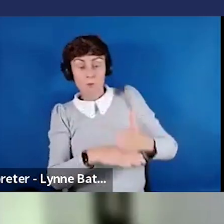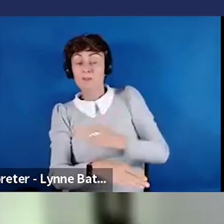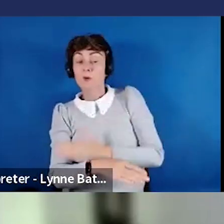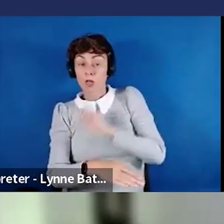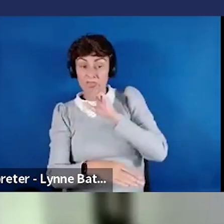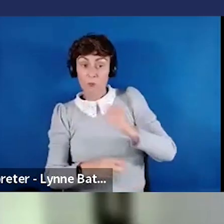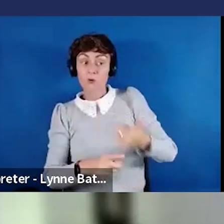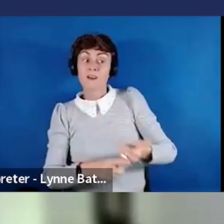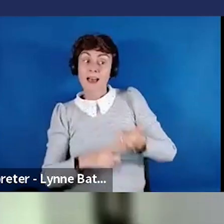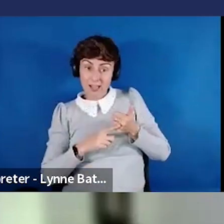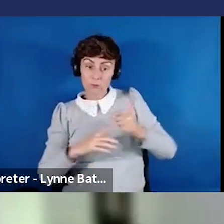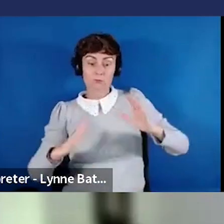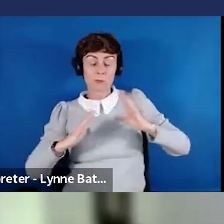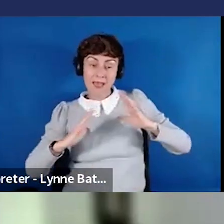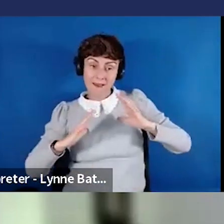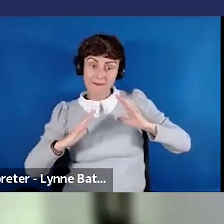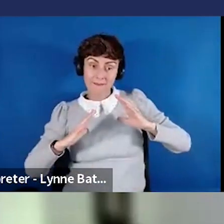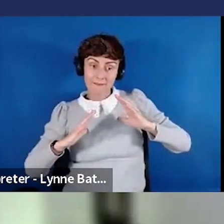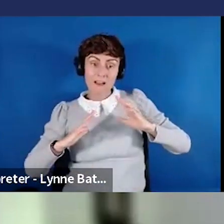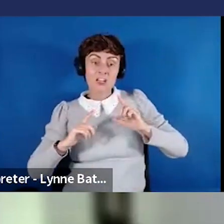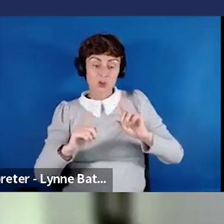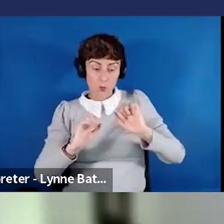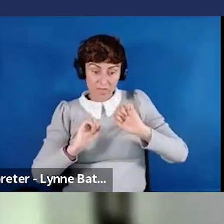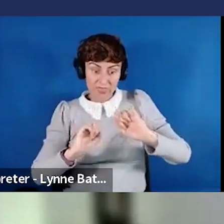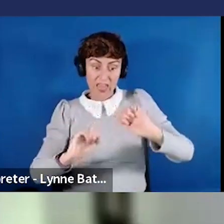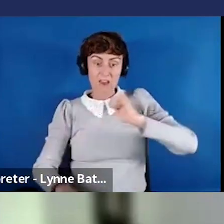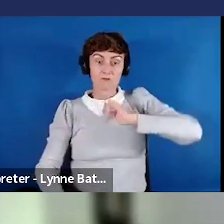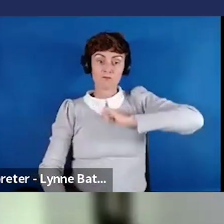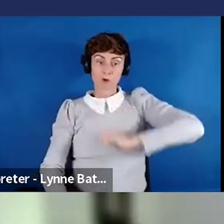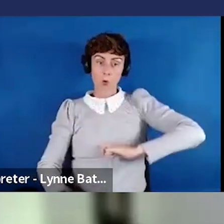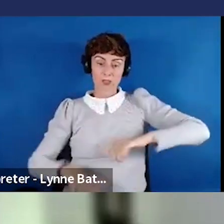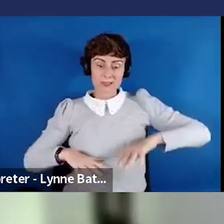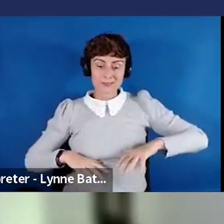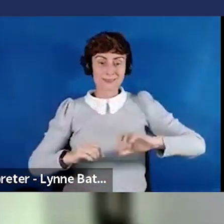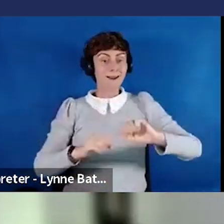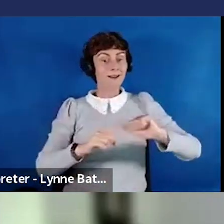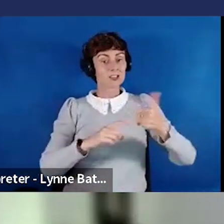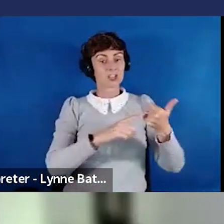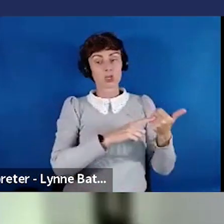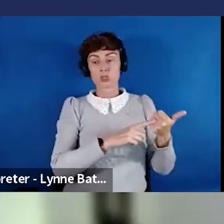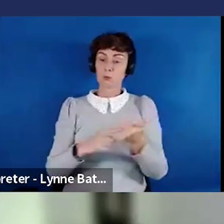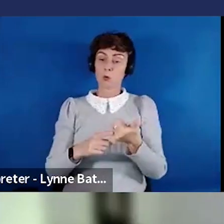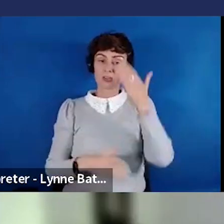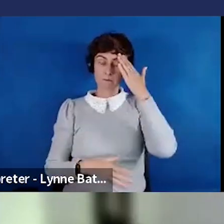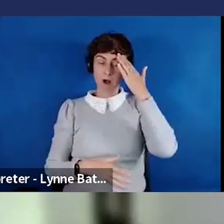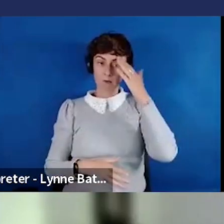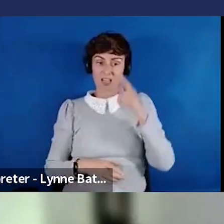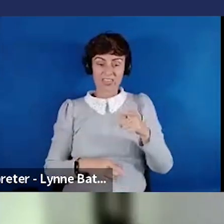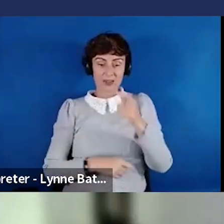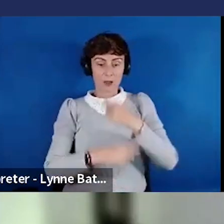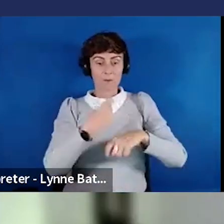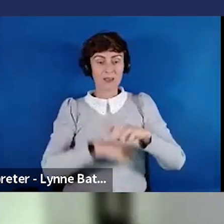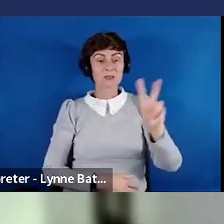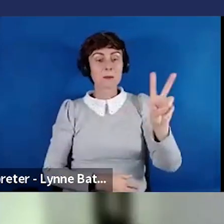later. And their role in that starts off as a supporter of mum and ends up being a